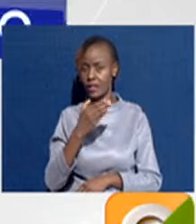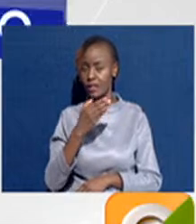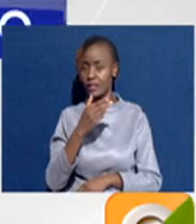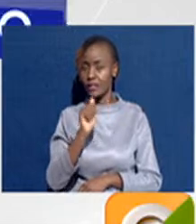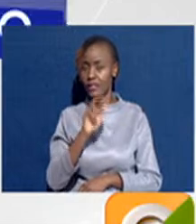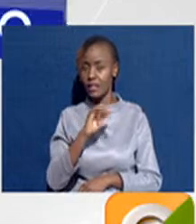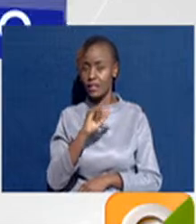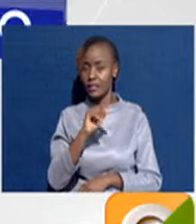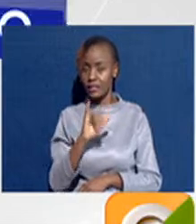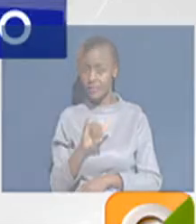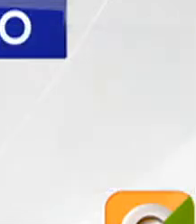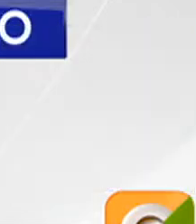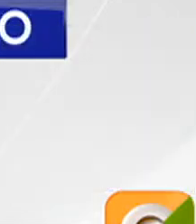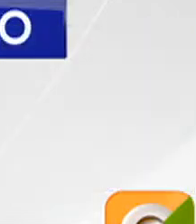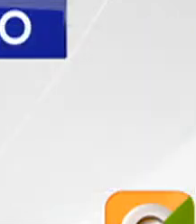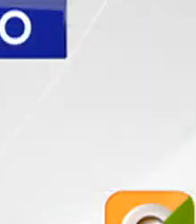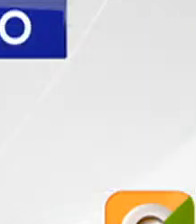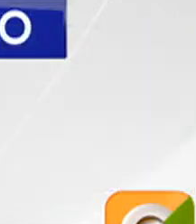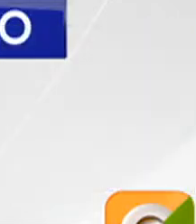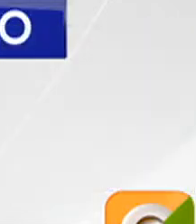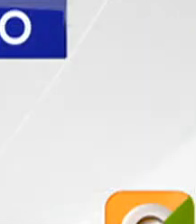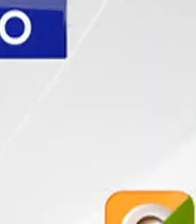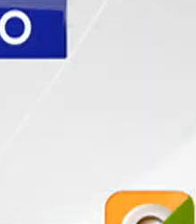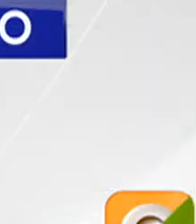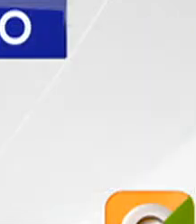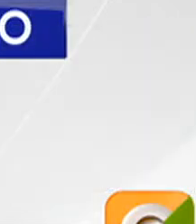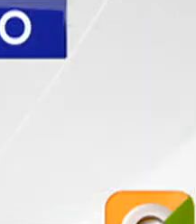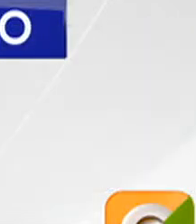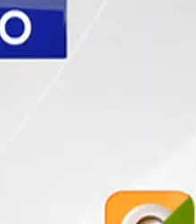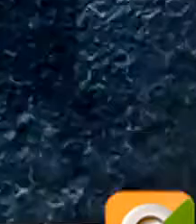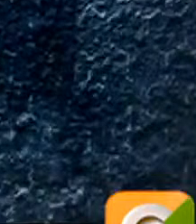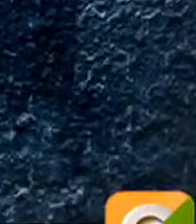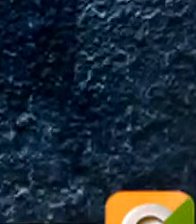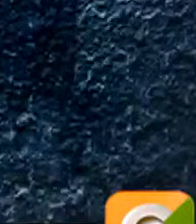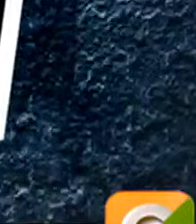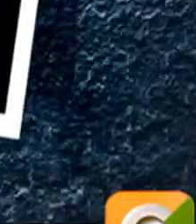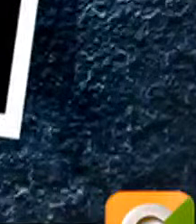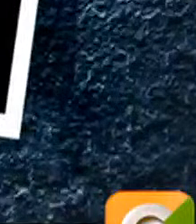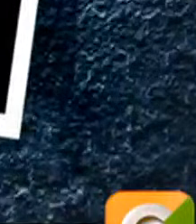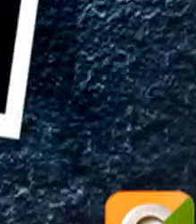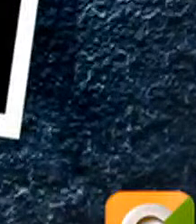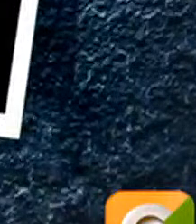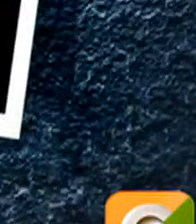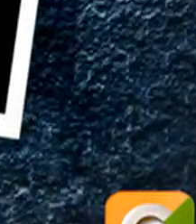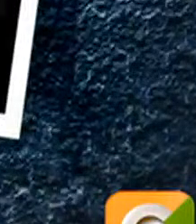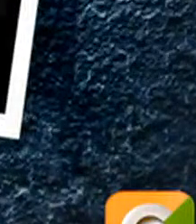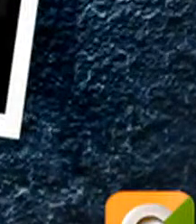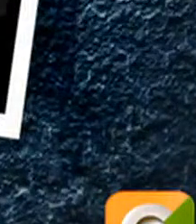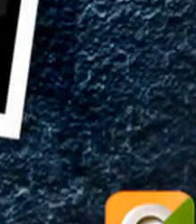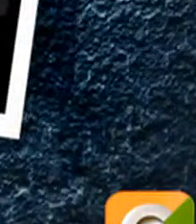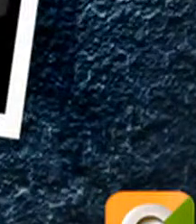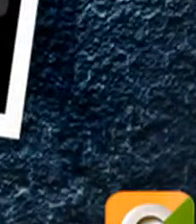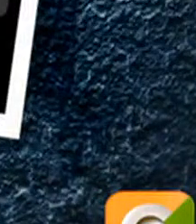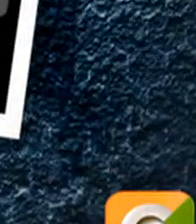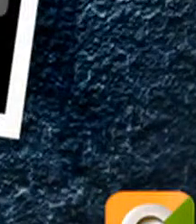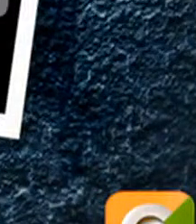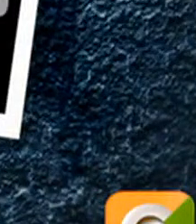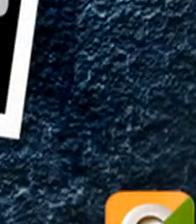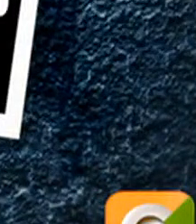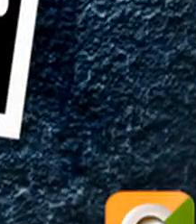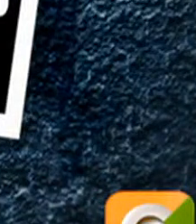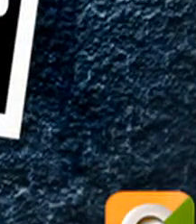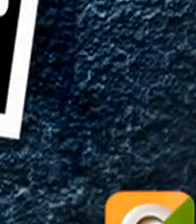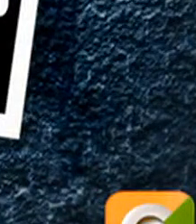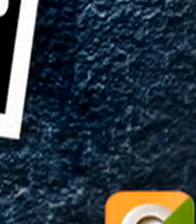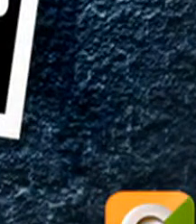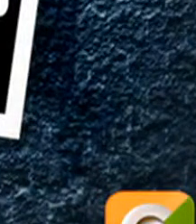get others who detectives believe include the main suspect. Analysis of Maigo's mobile phone show he sent money to